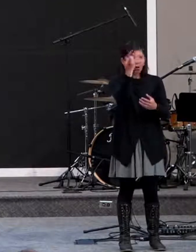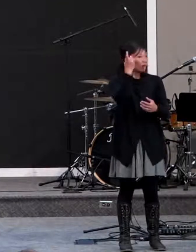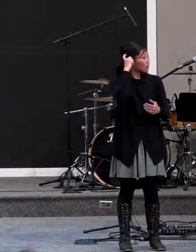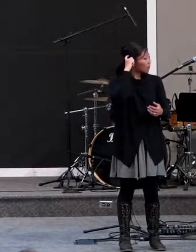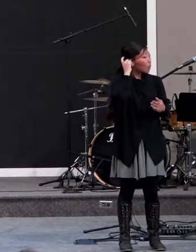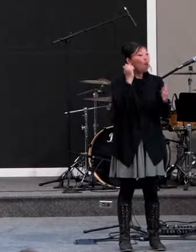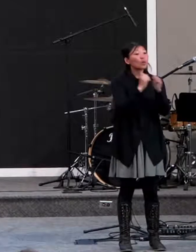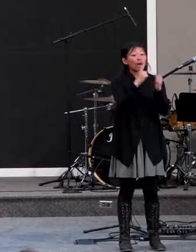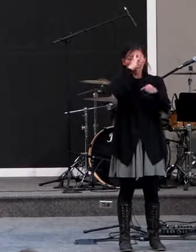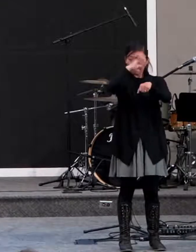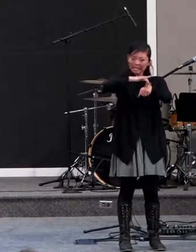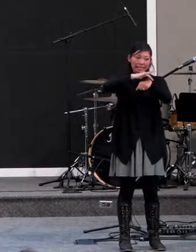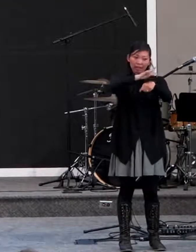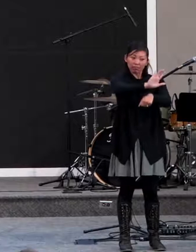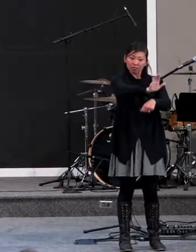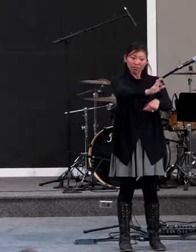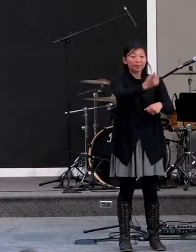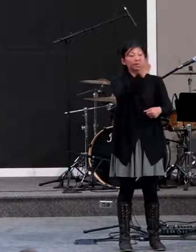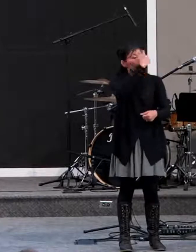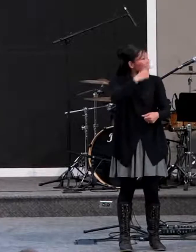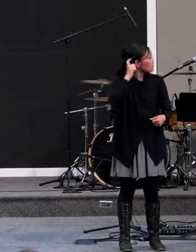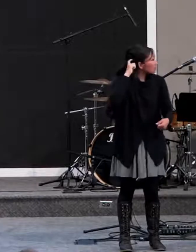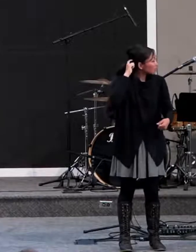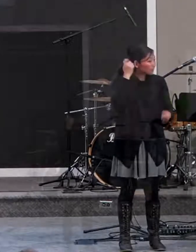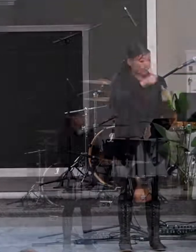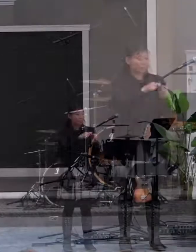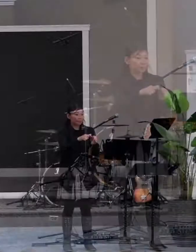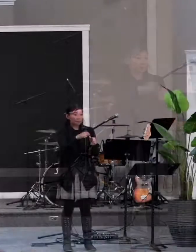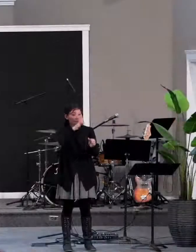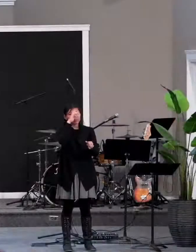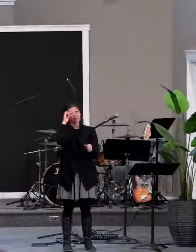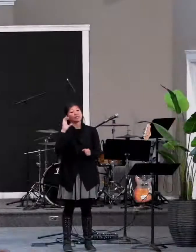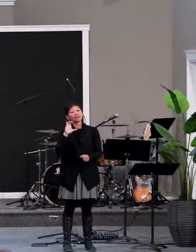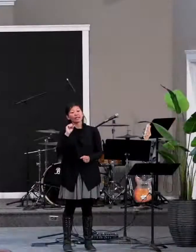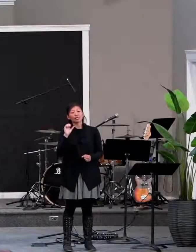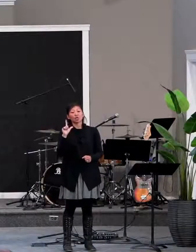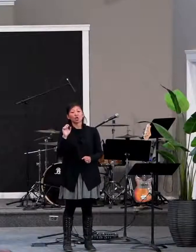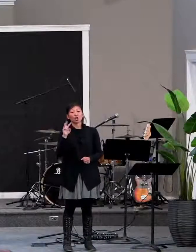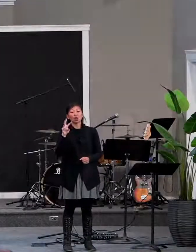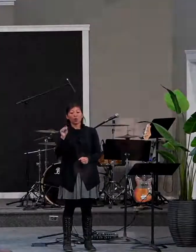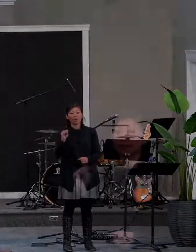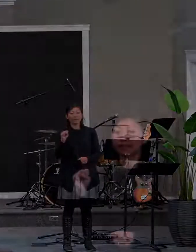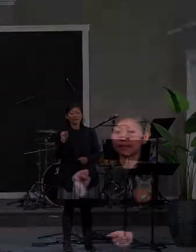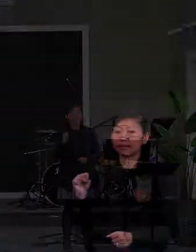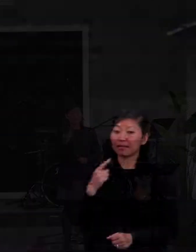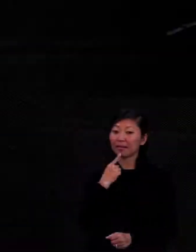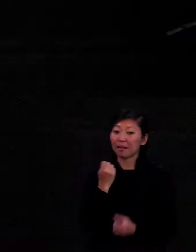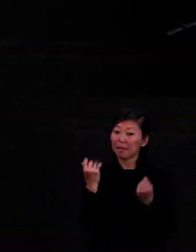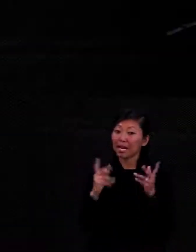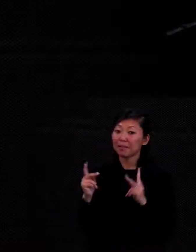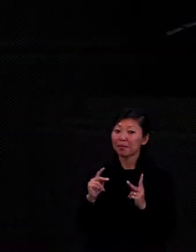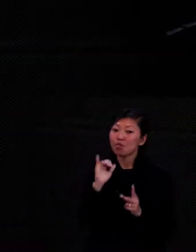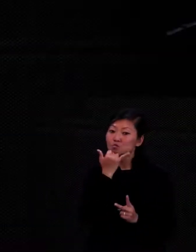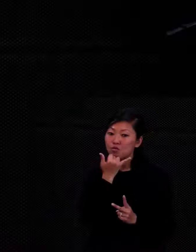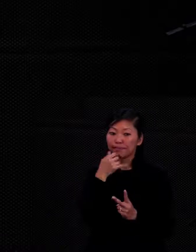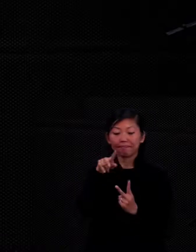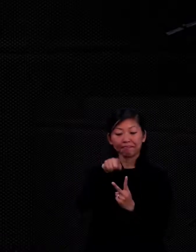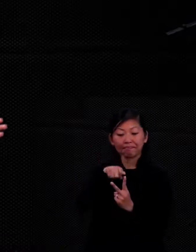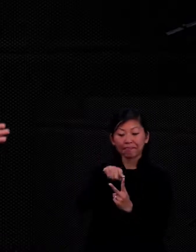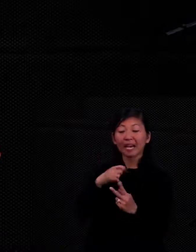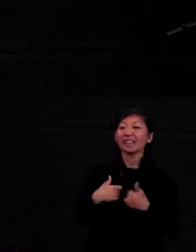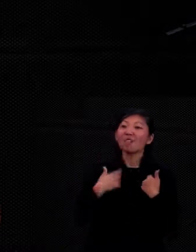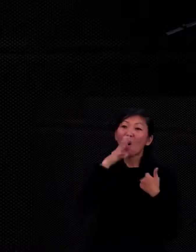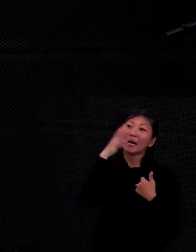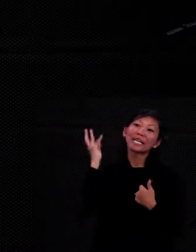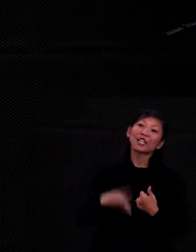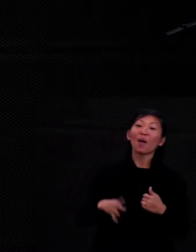C.S. Lewis used to say there are two equal and opposite errors when it comes to the demonic realm. On the one hand, we can live as if it doesn't exist, and then